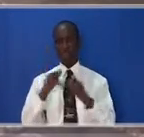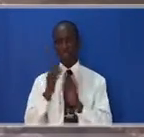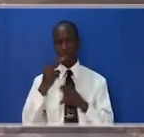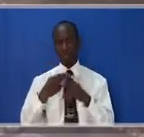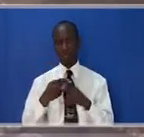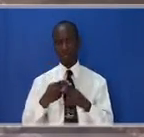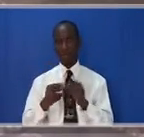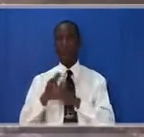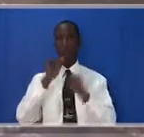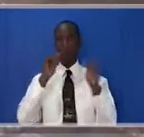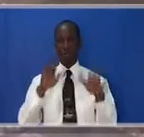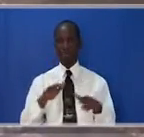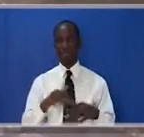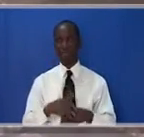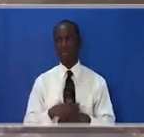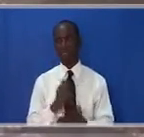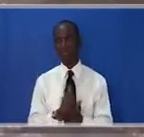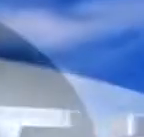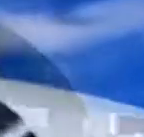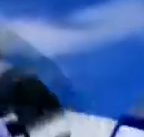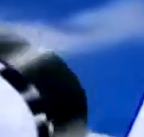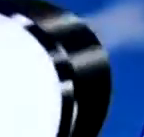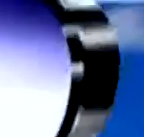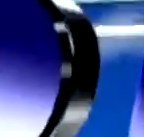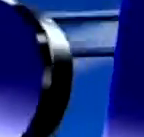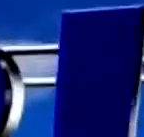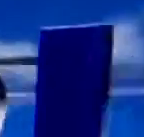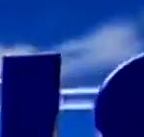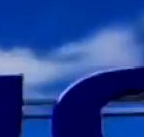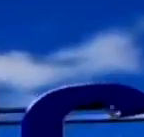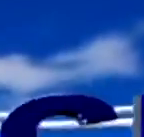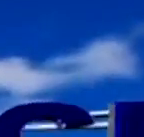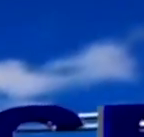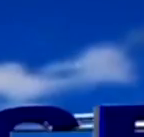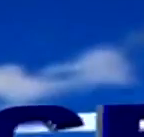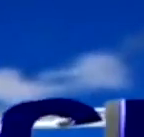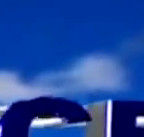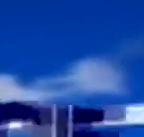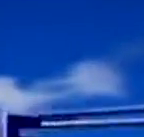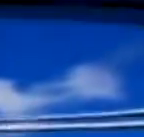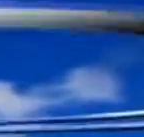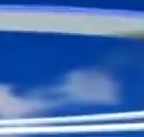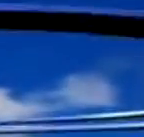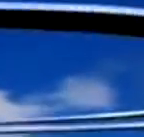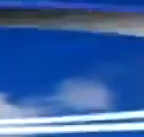There is a God. There is a God. He is alive. He is alive.